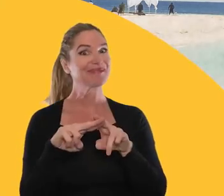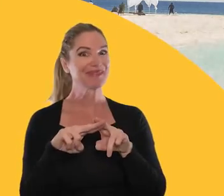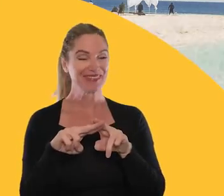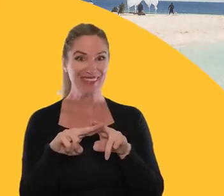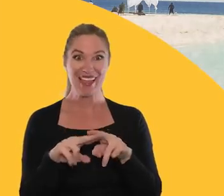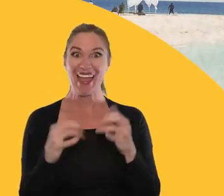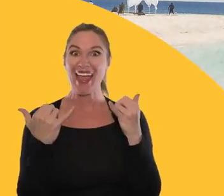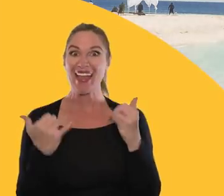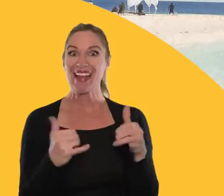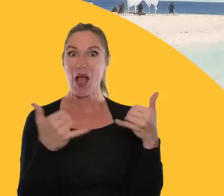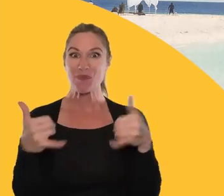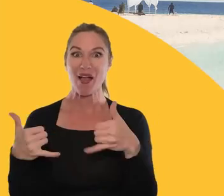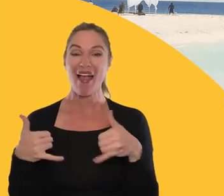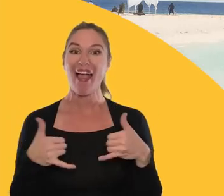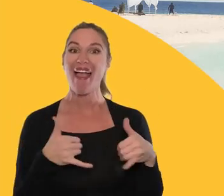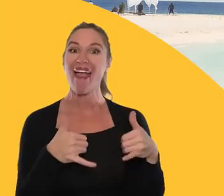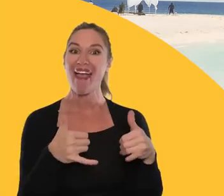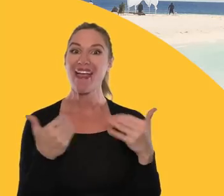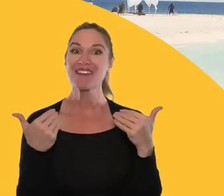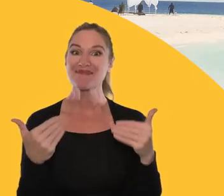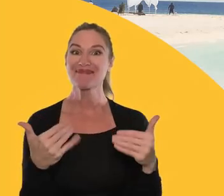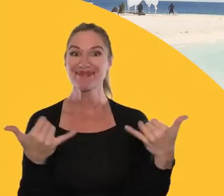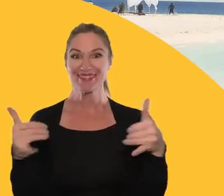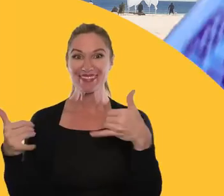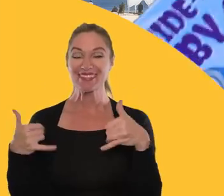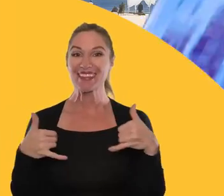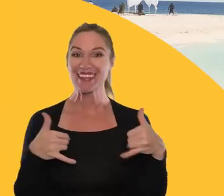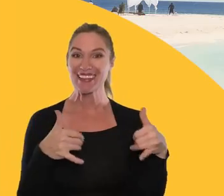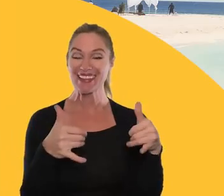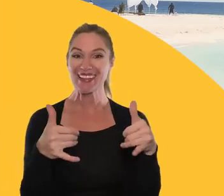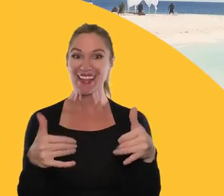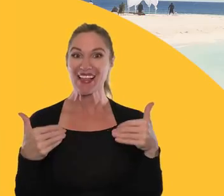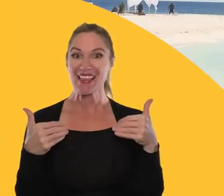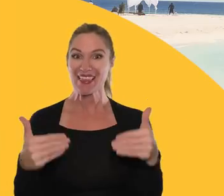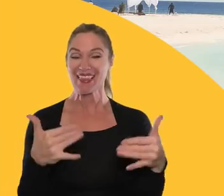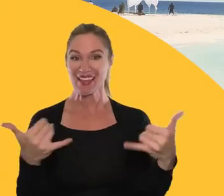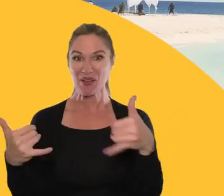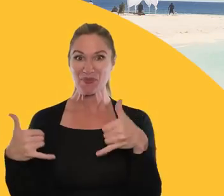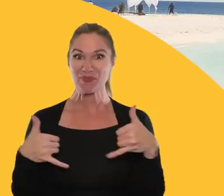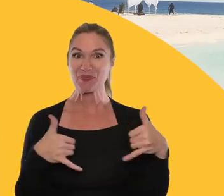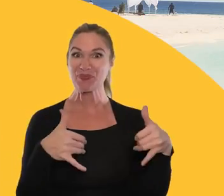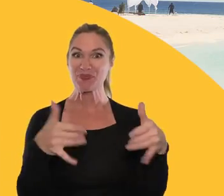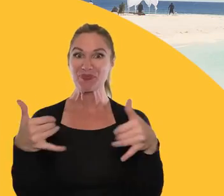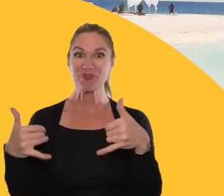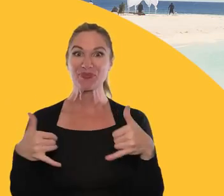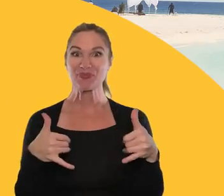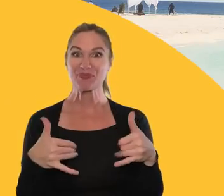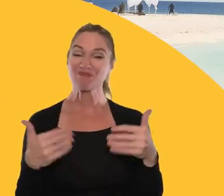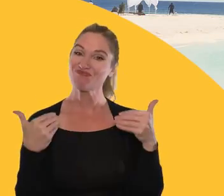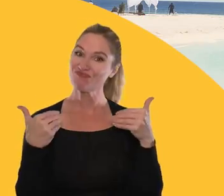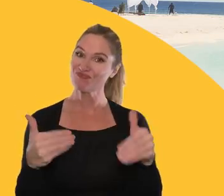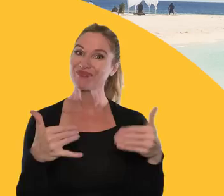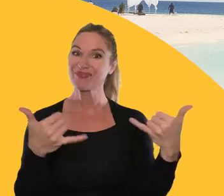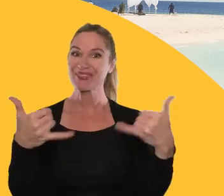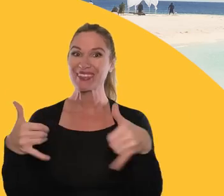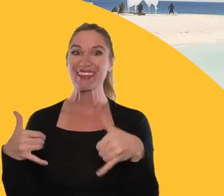much fun. Let's all play, let's all play, let's all